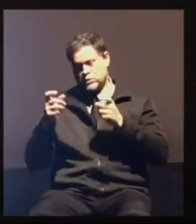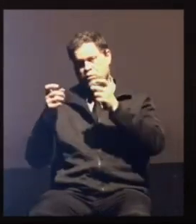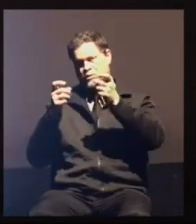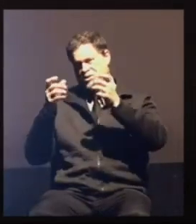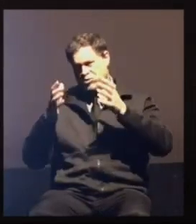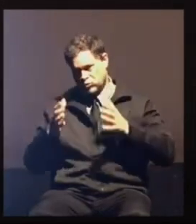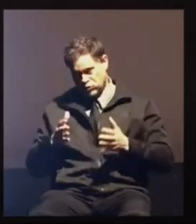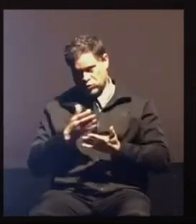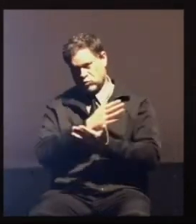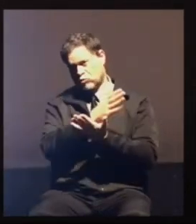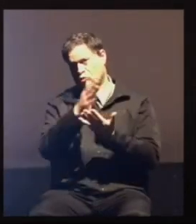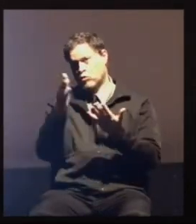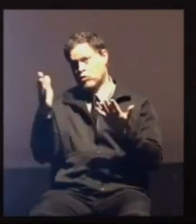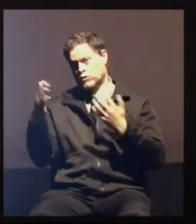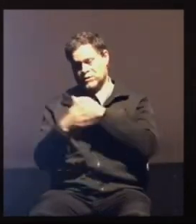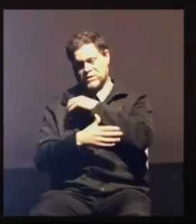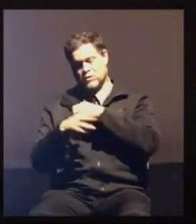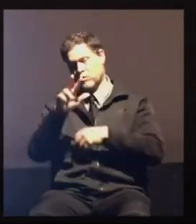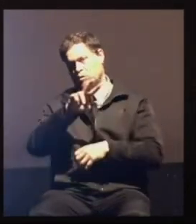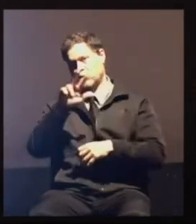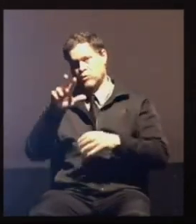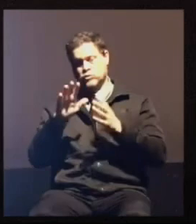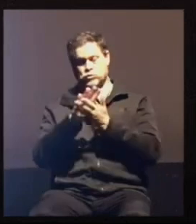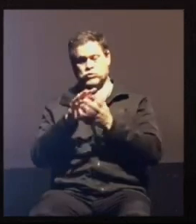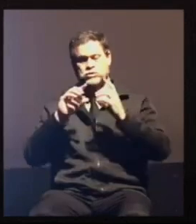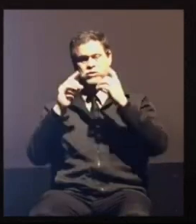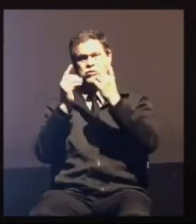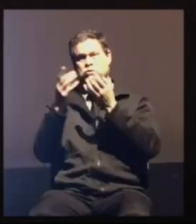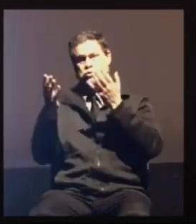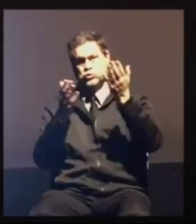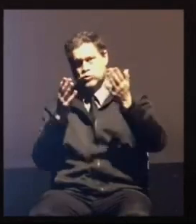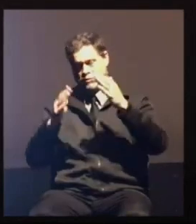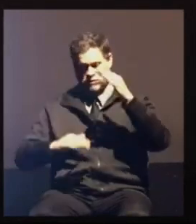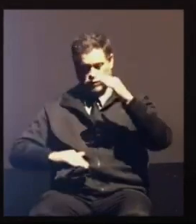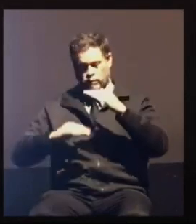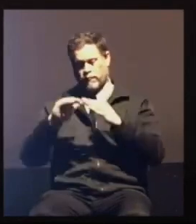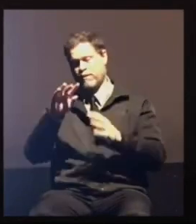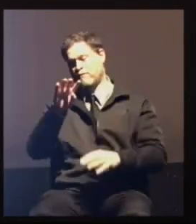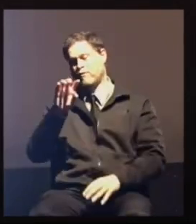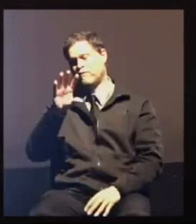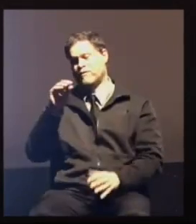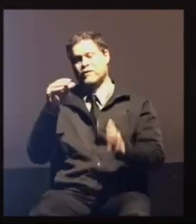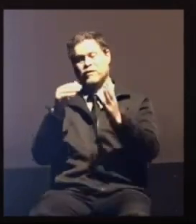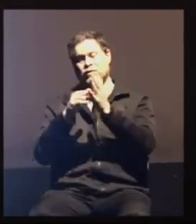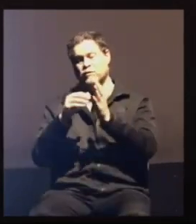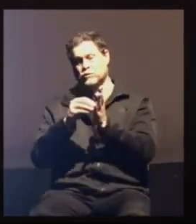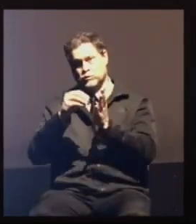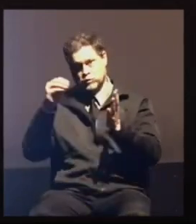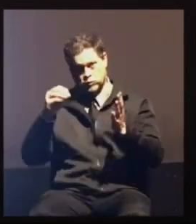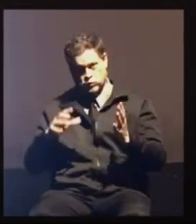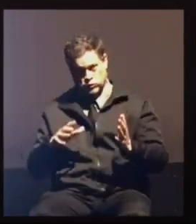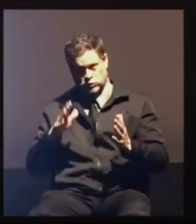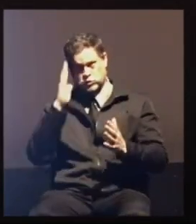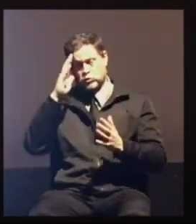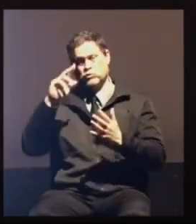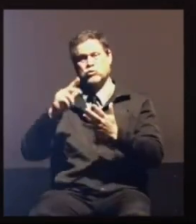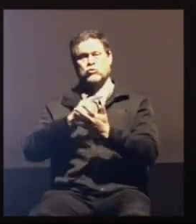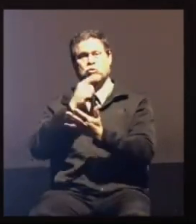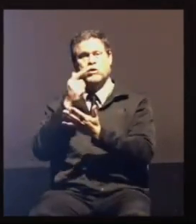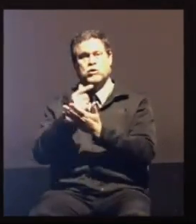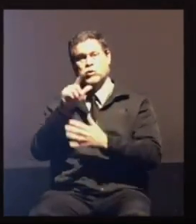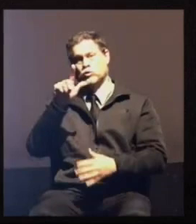administrators across the county's 33 school districts that serve upwards of 450,000 students. She will be graduating